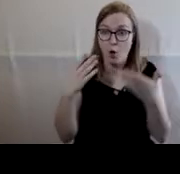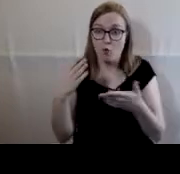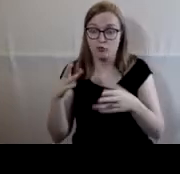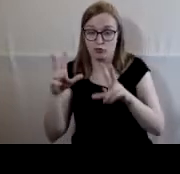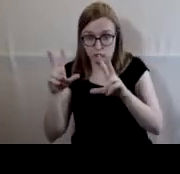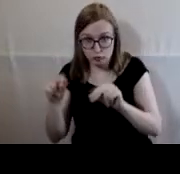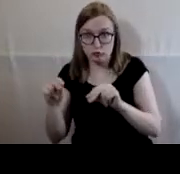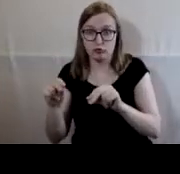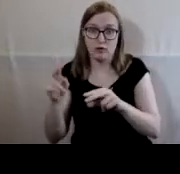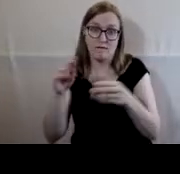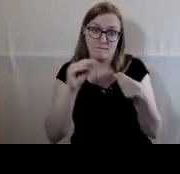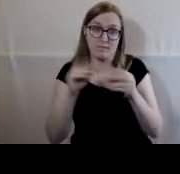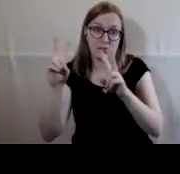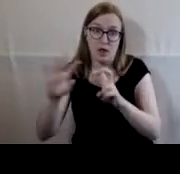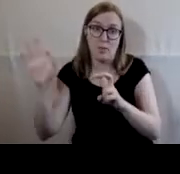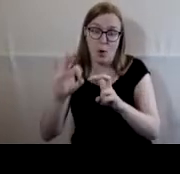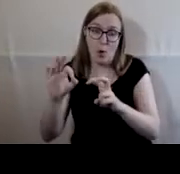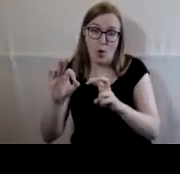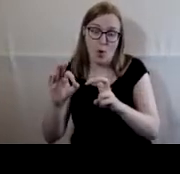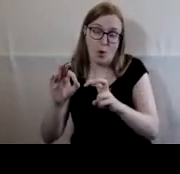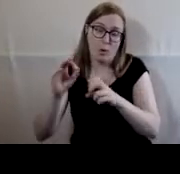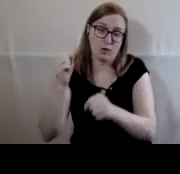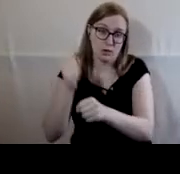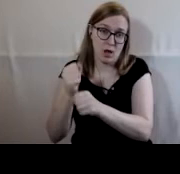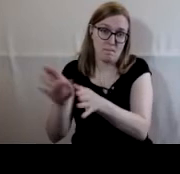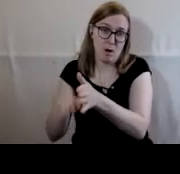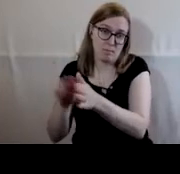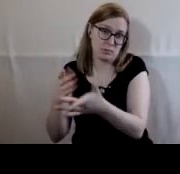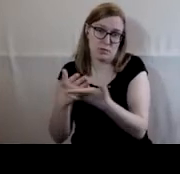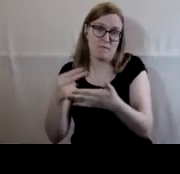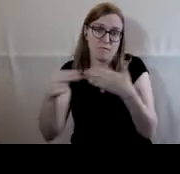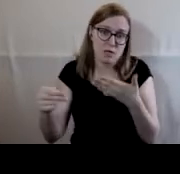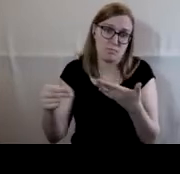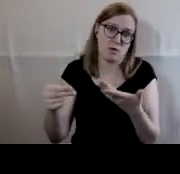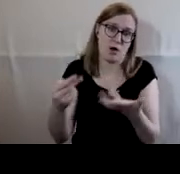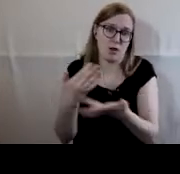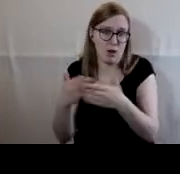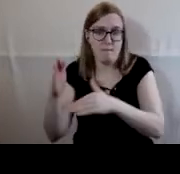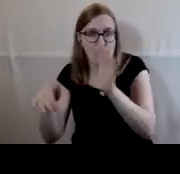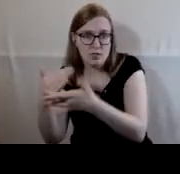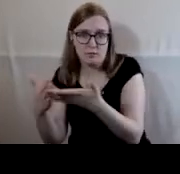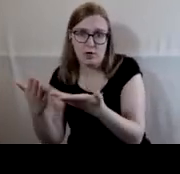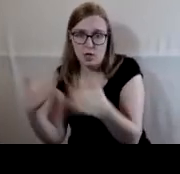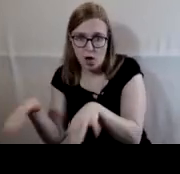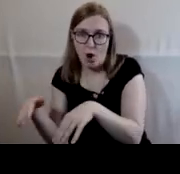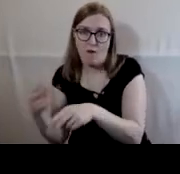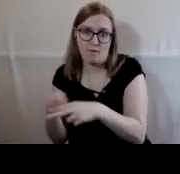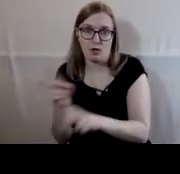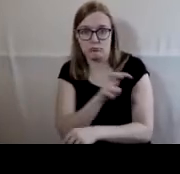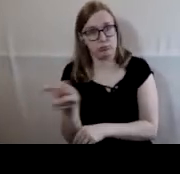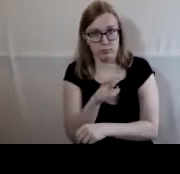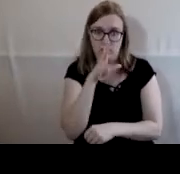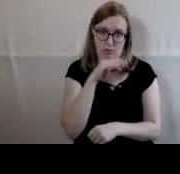fields. And hence they may be able to be redeployed into some other new